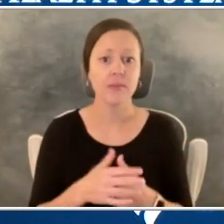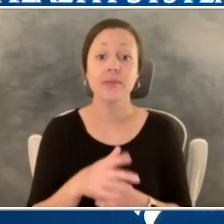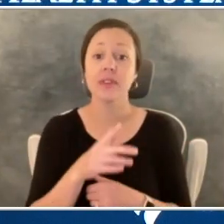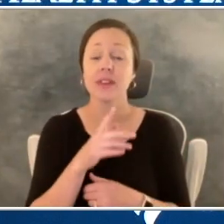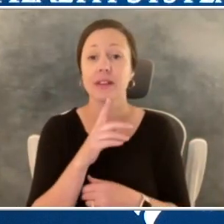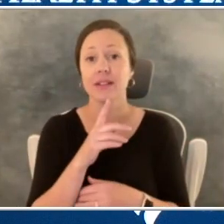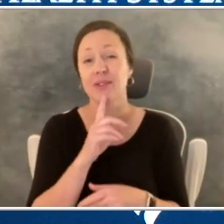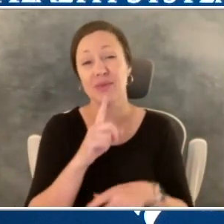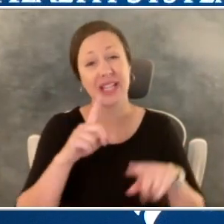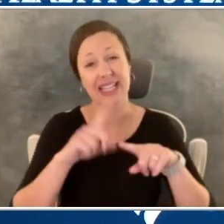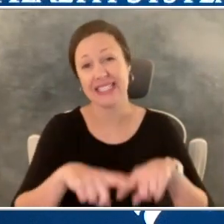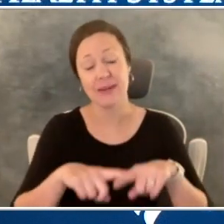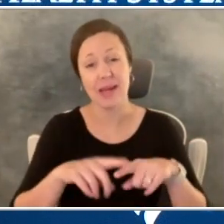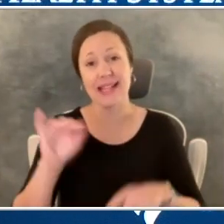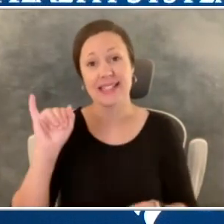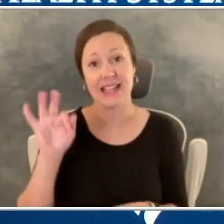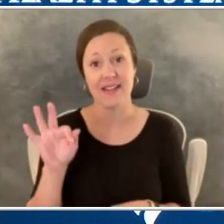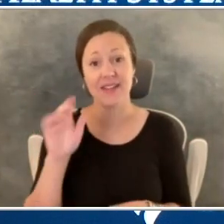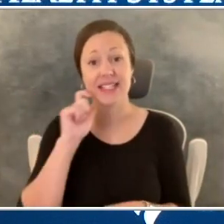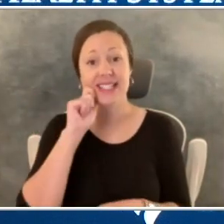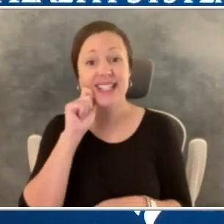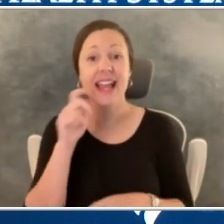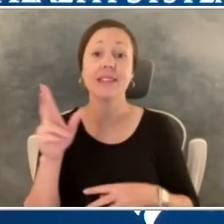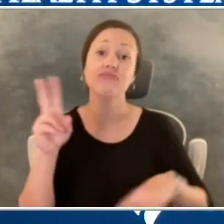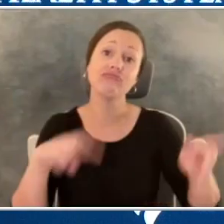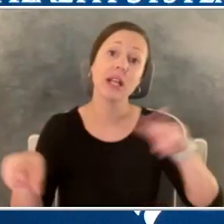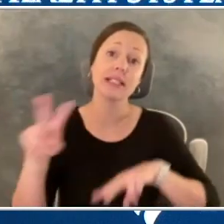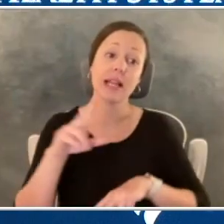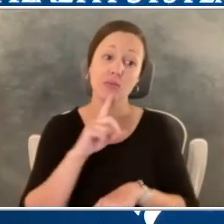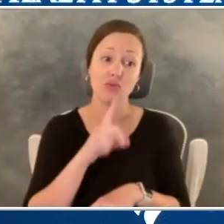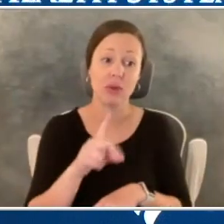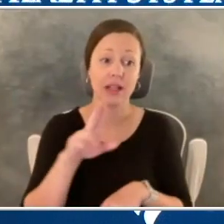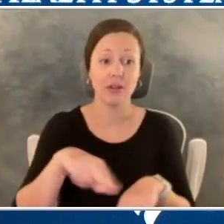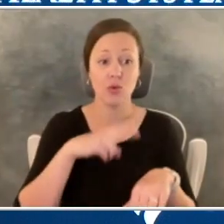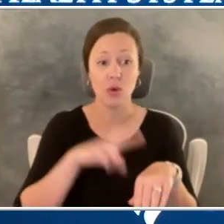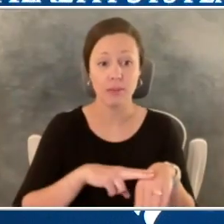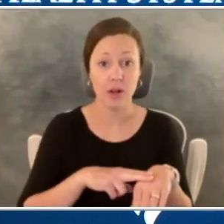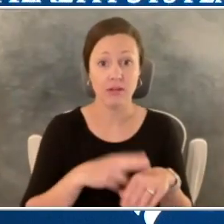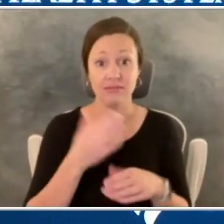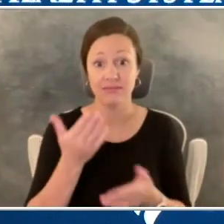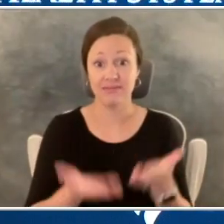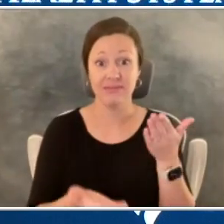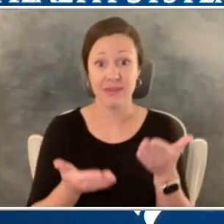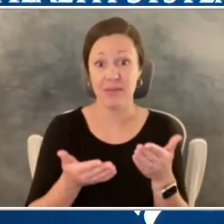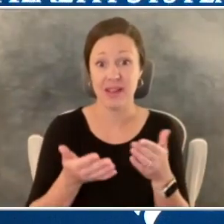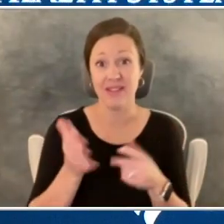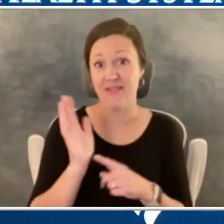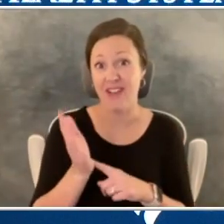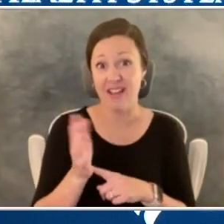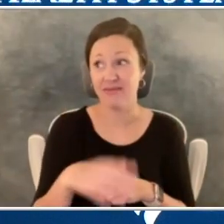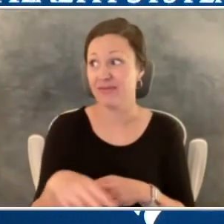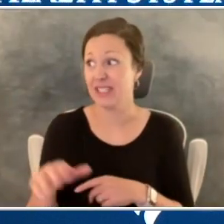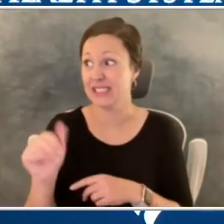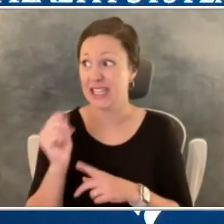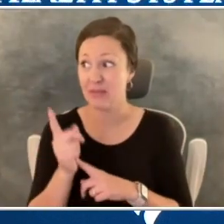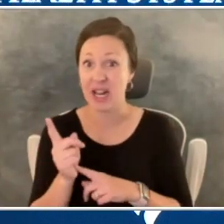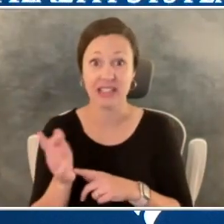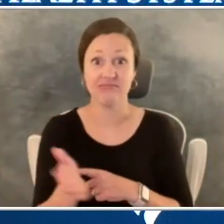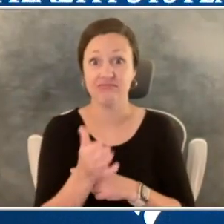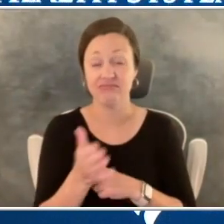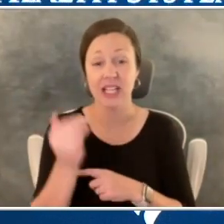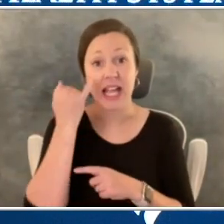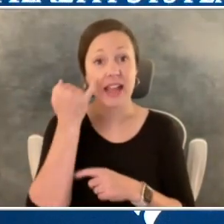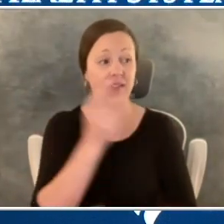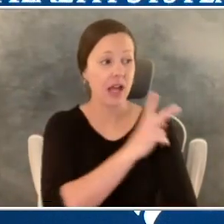it's a skin exam that's relatively normal, it may take between 5 and 10 minutes. If it's a patient that is